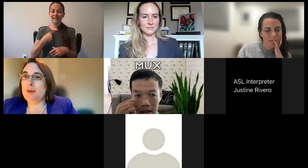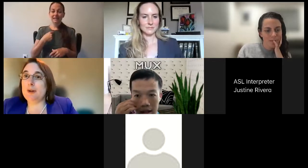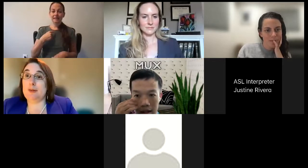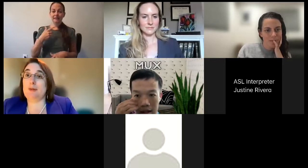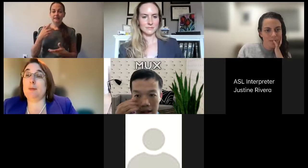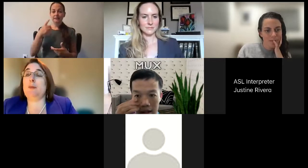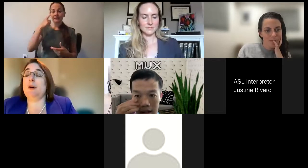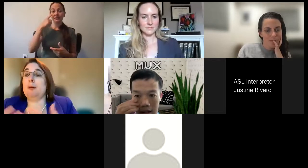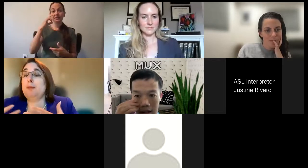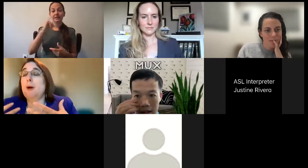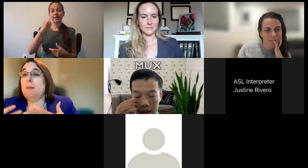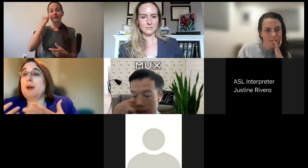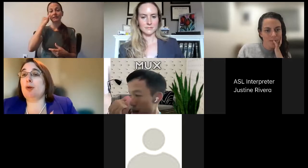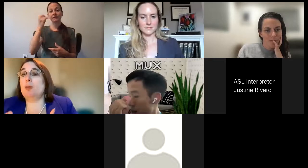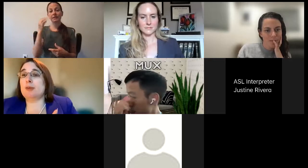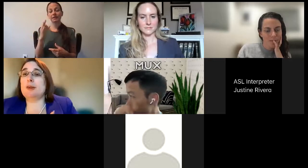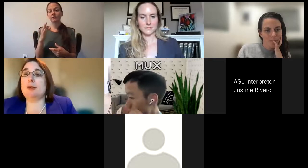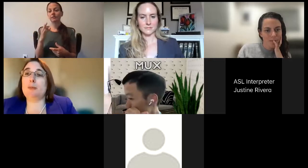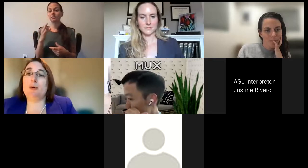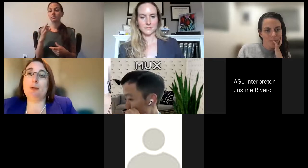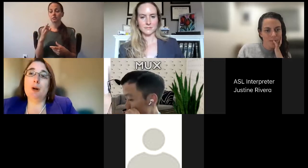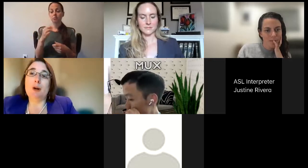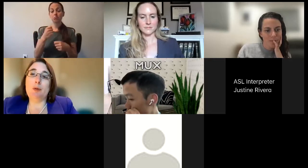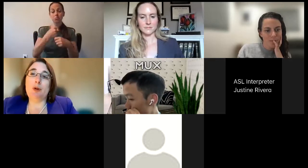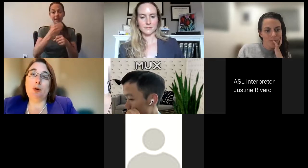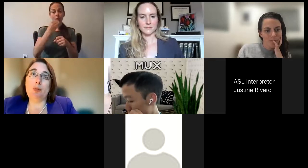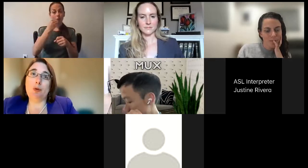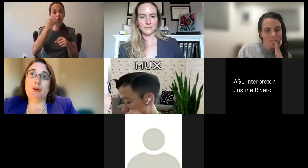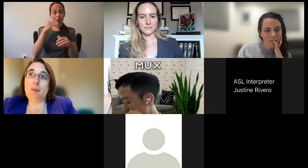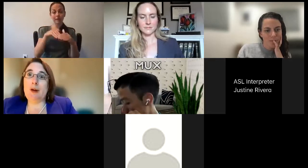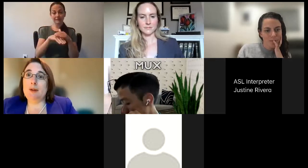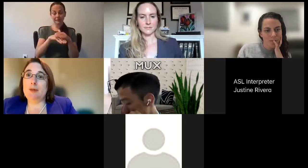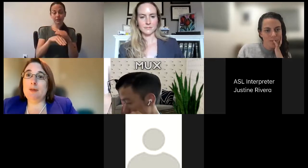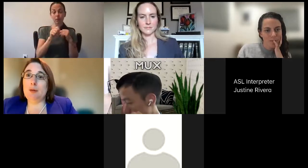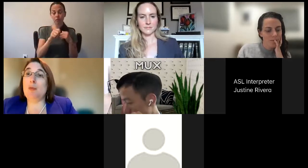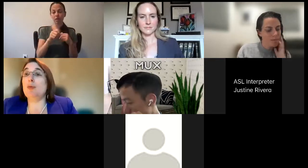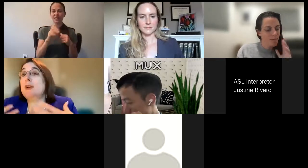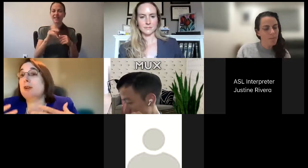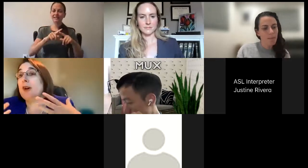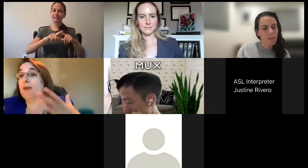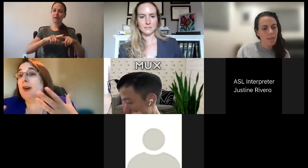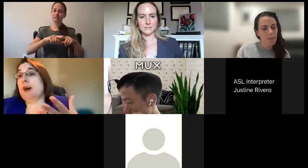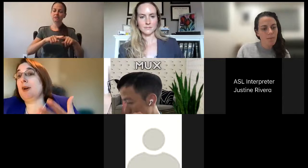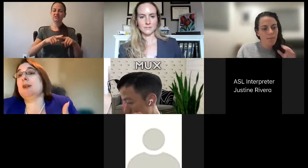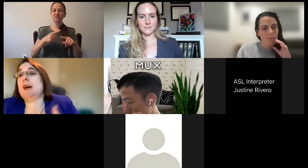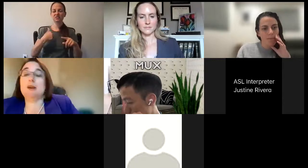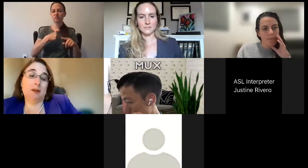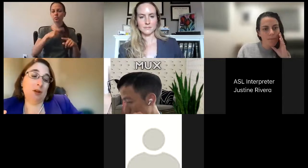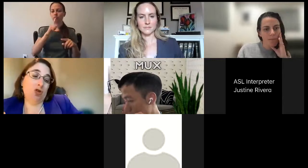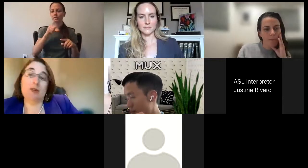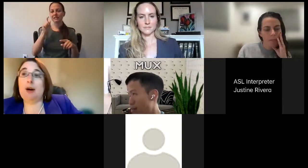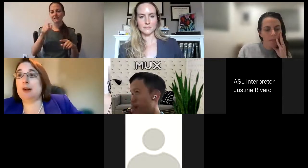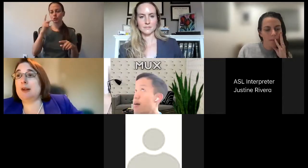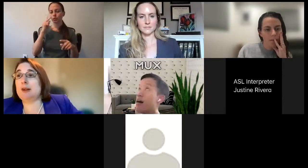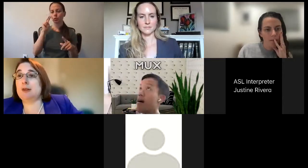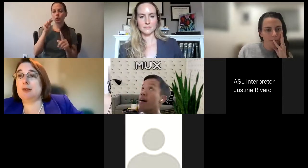of making homes accessible, really depends. We really need to look at the Fair Housing Act. It's